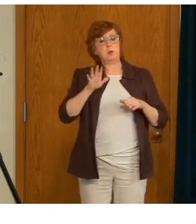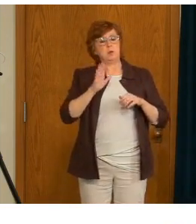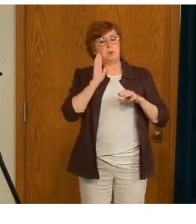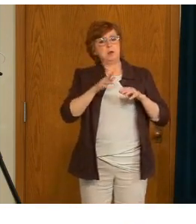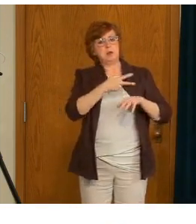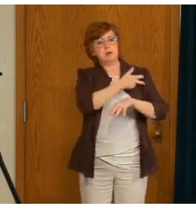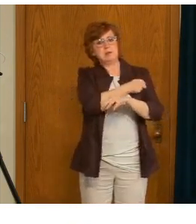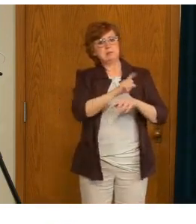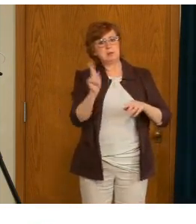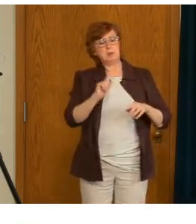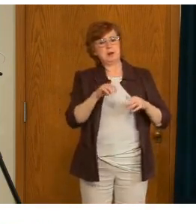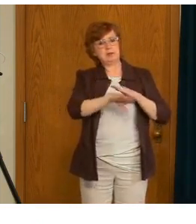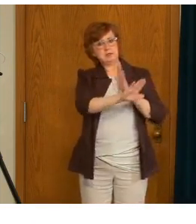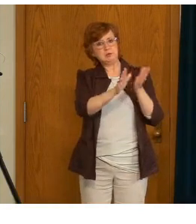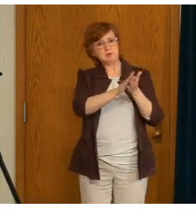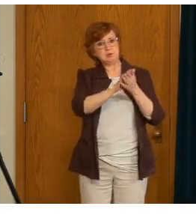year.